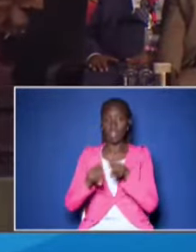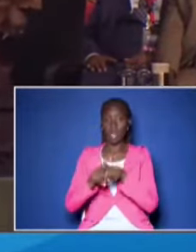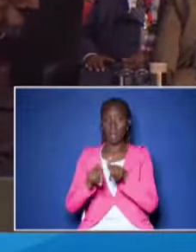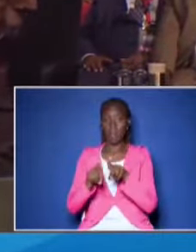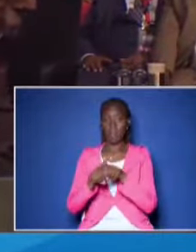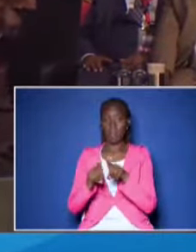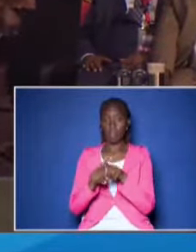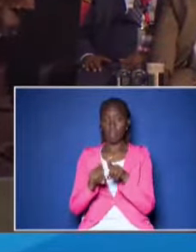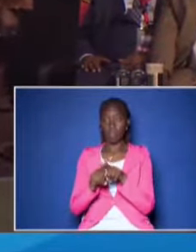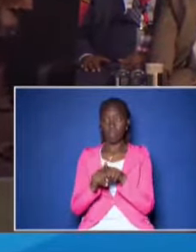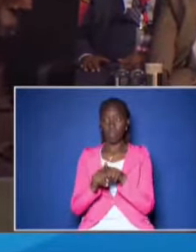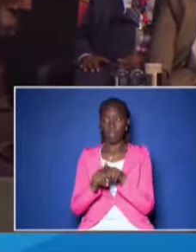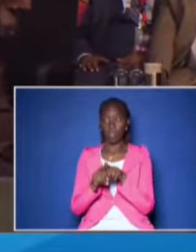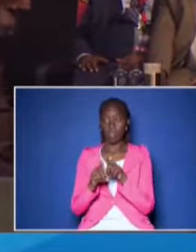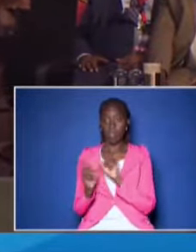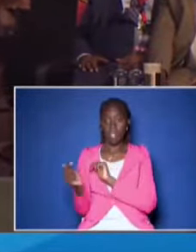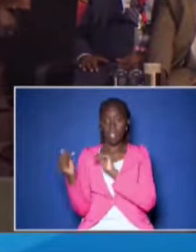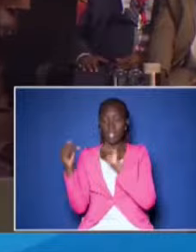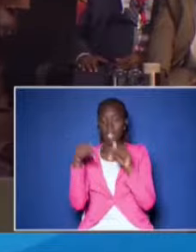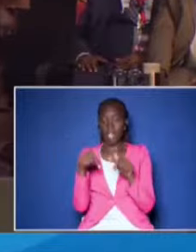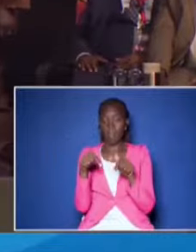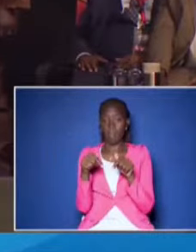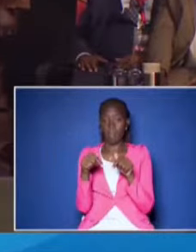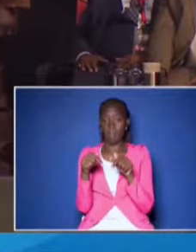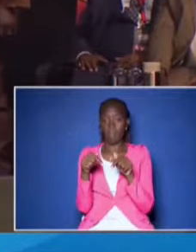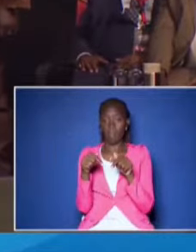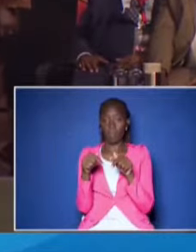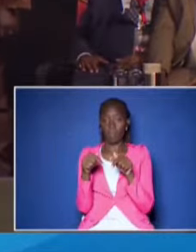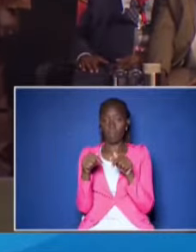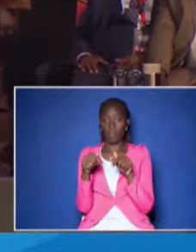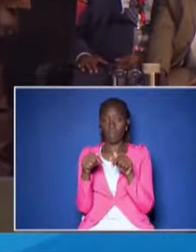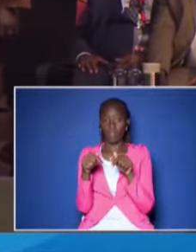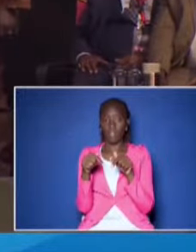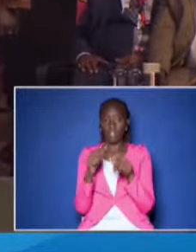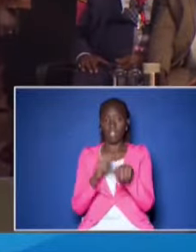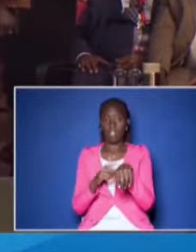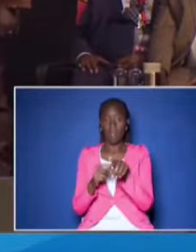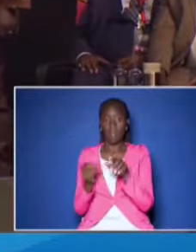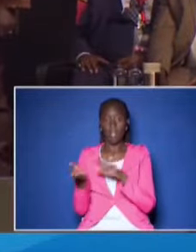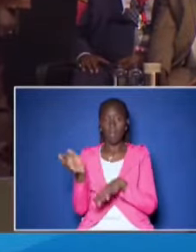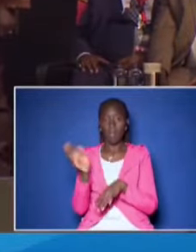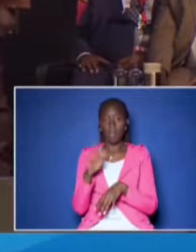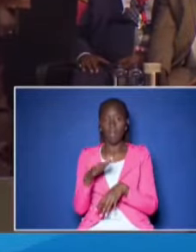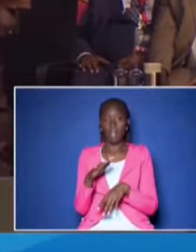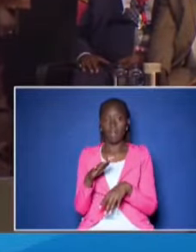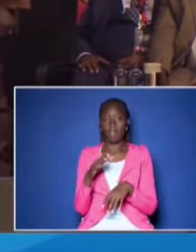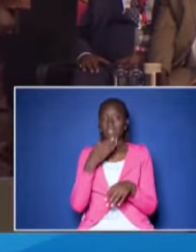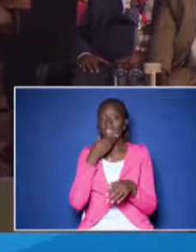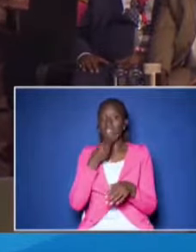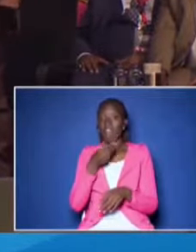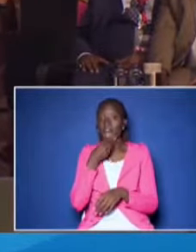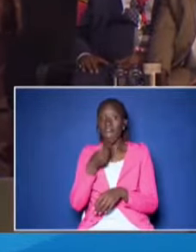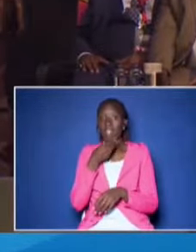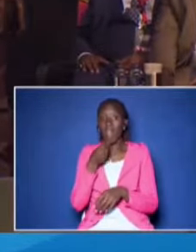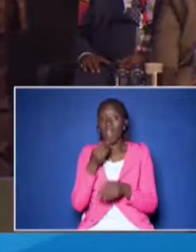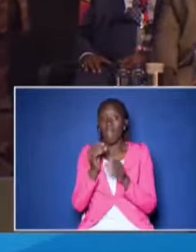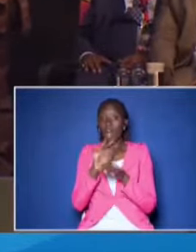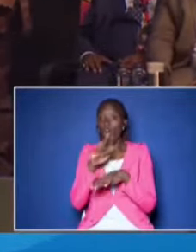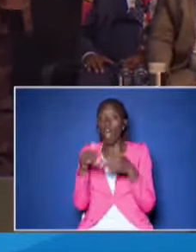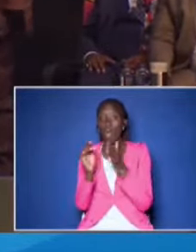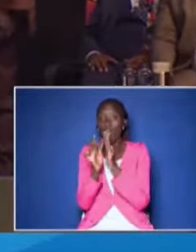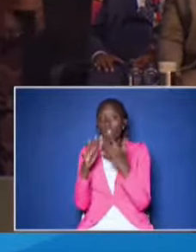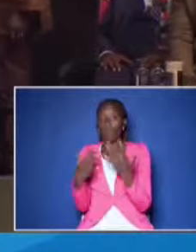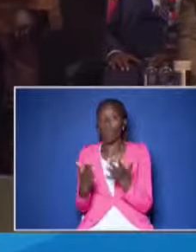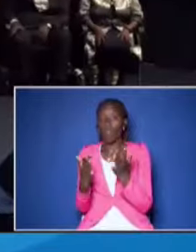I came to they were crying you gave us the whole book of